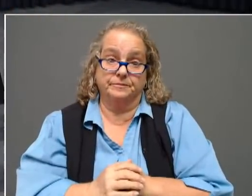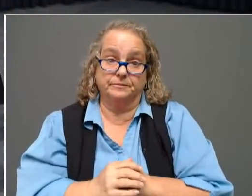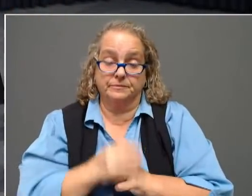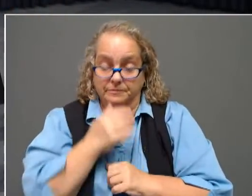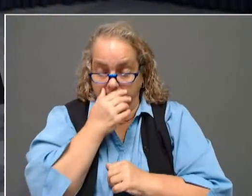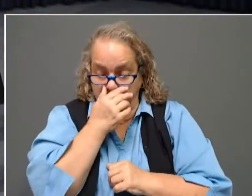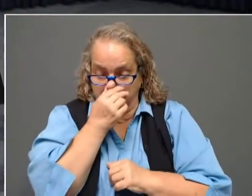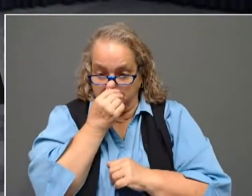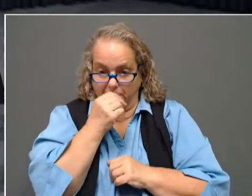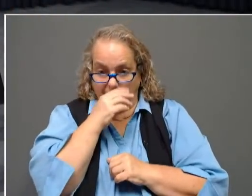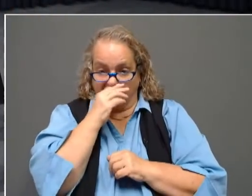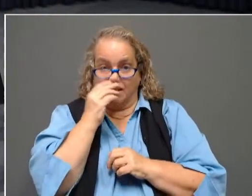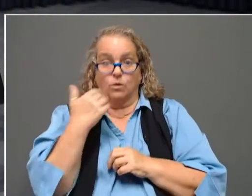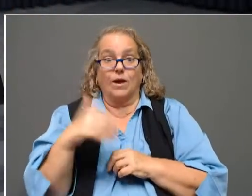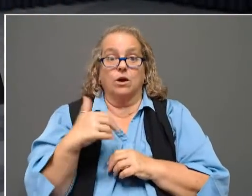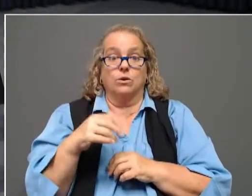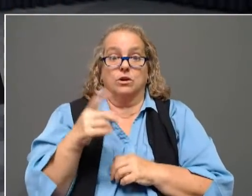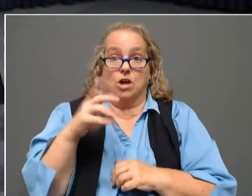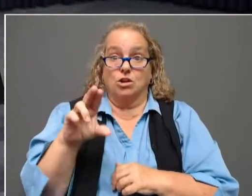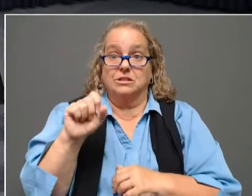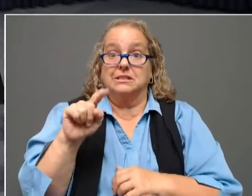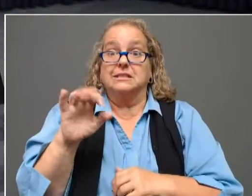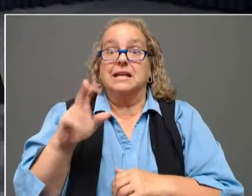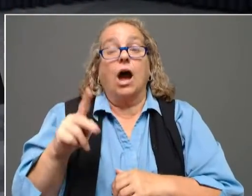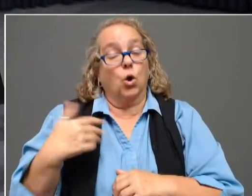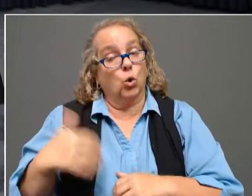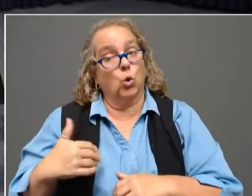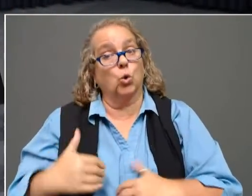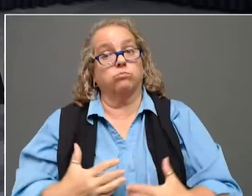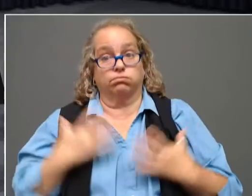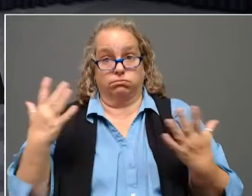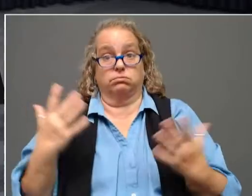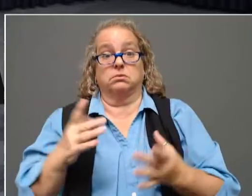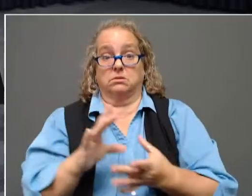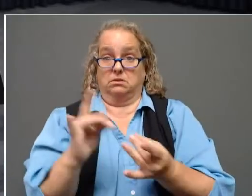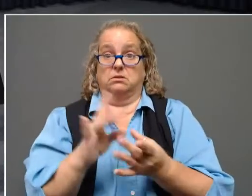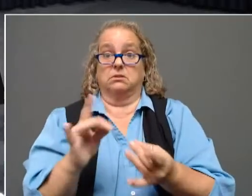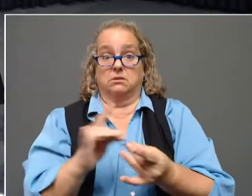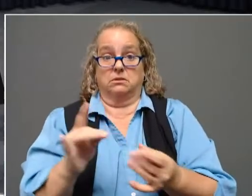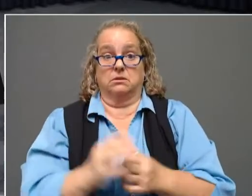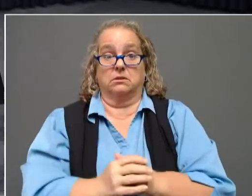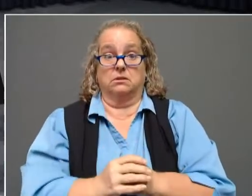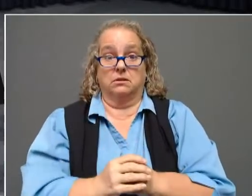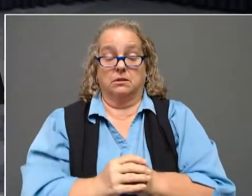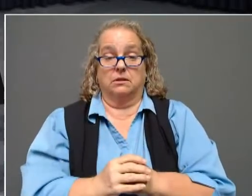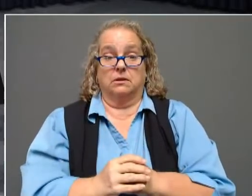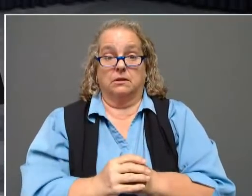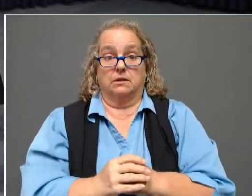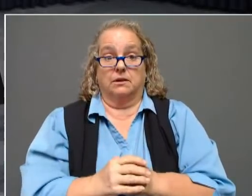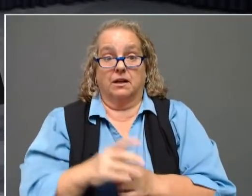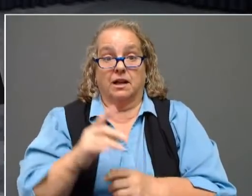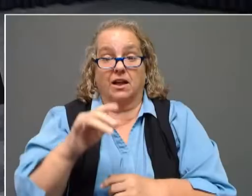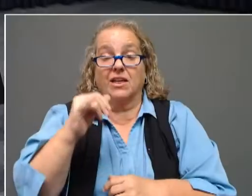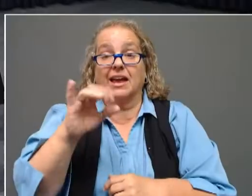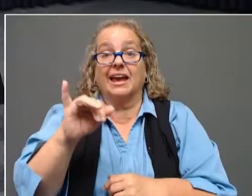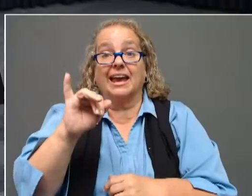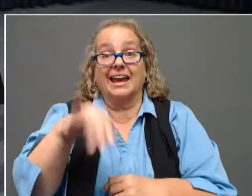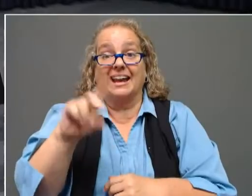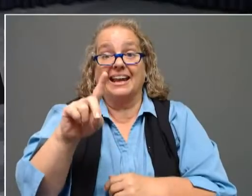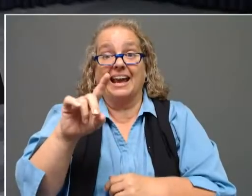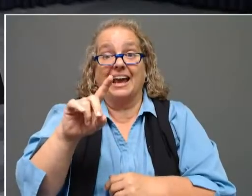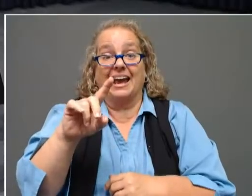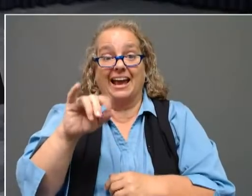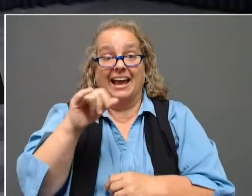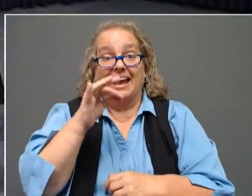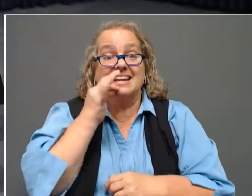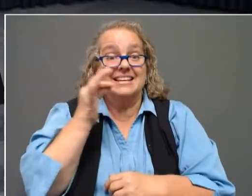Man, Dr. Stack fired up today. And an Indiana Jones reference. That's The Last Crusade. That's referenced